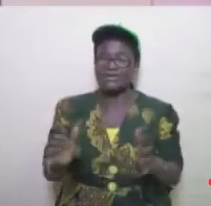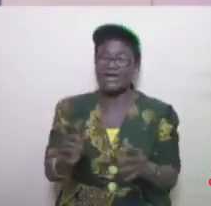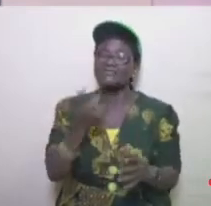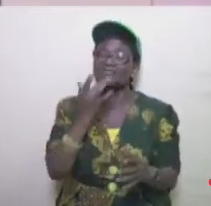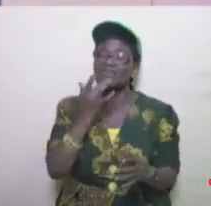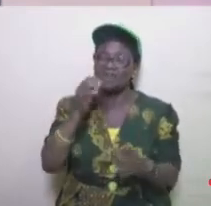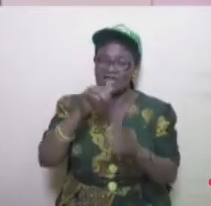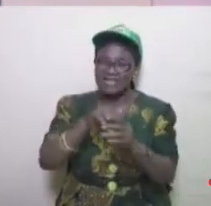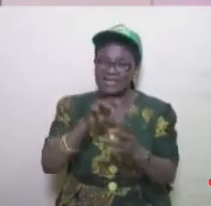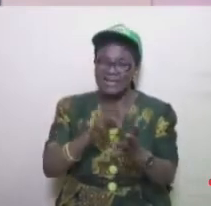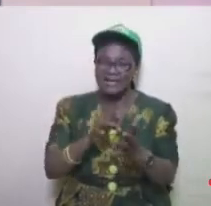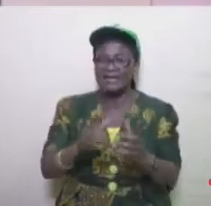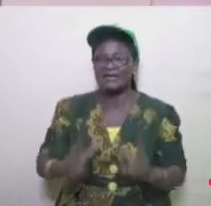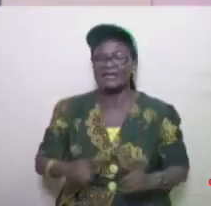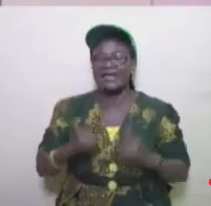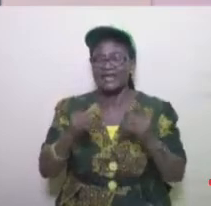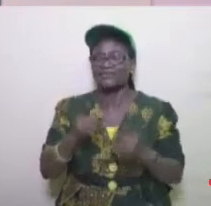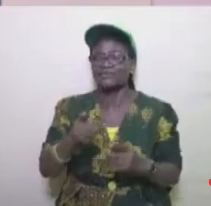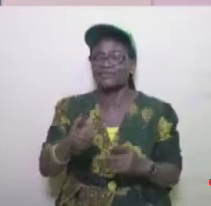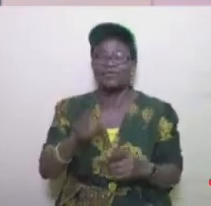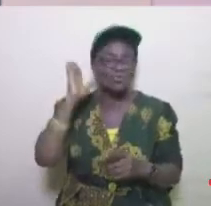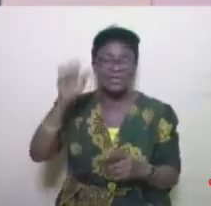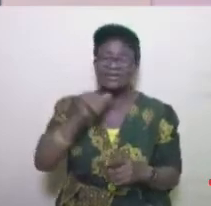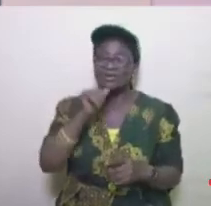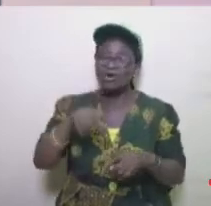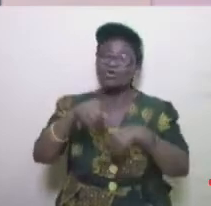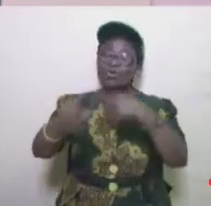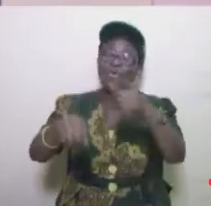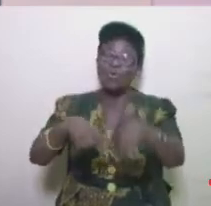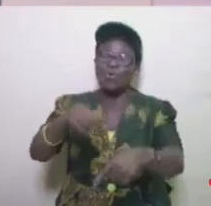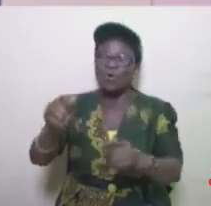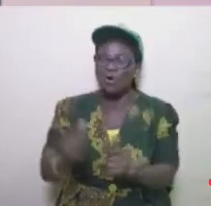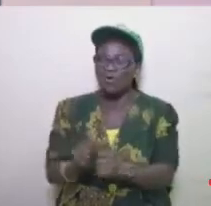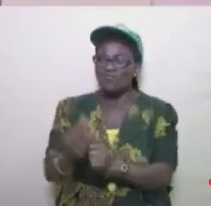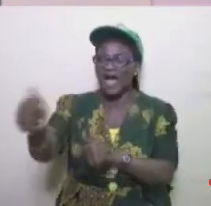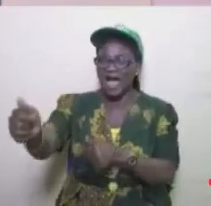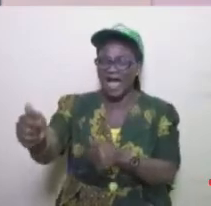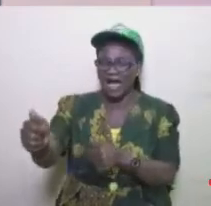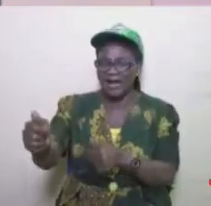life, you cannot go far.